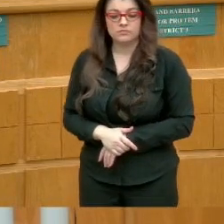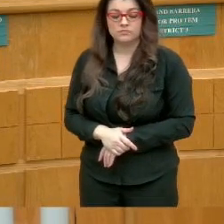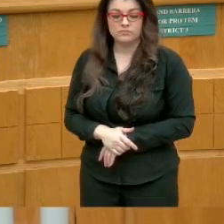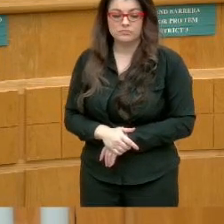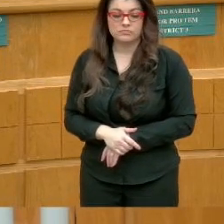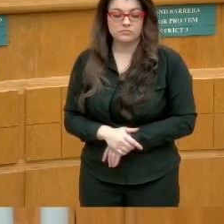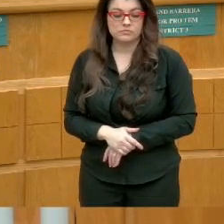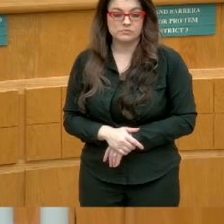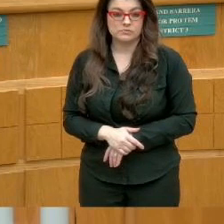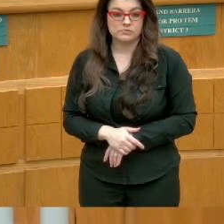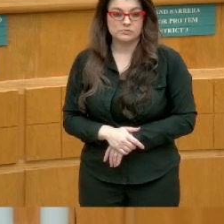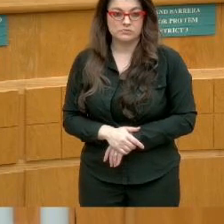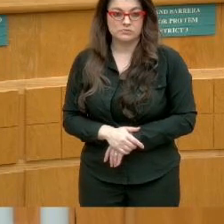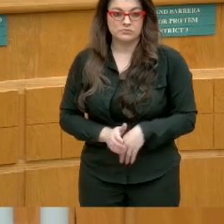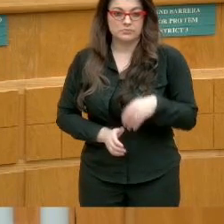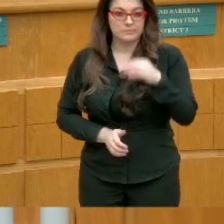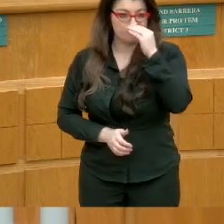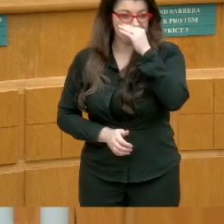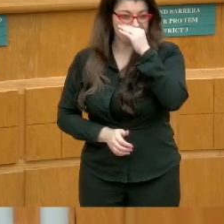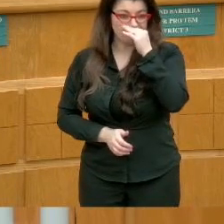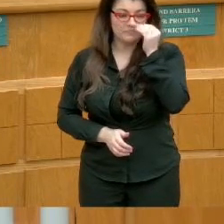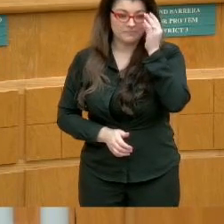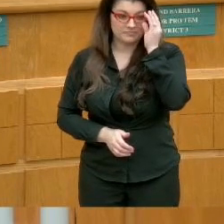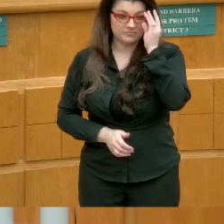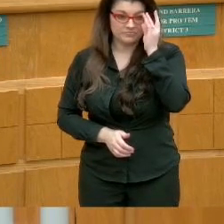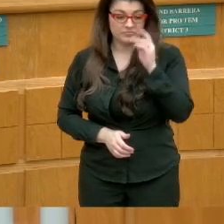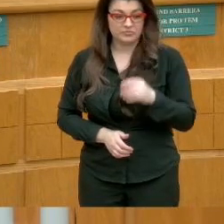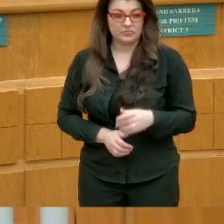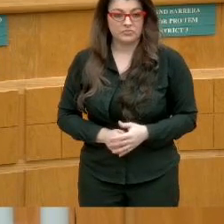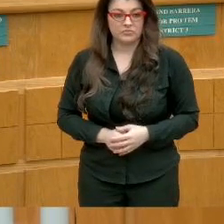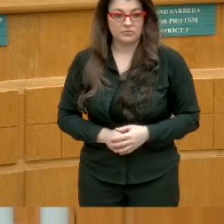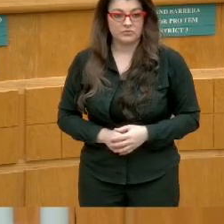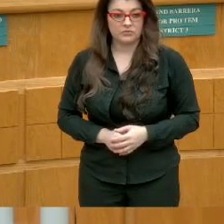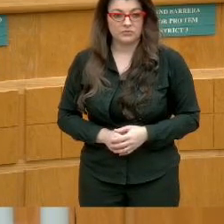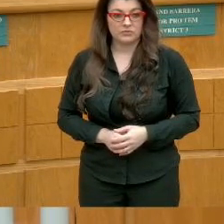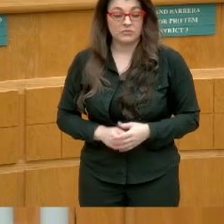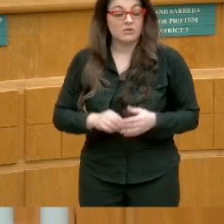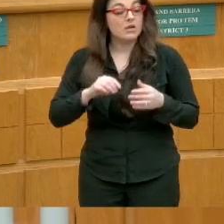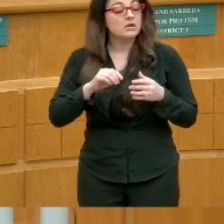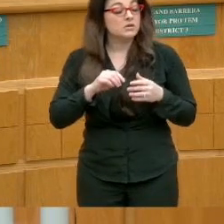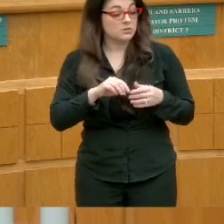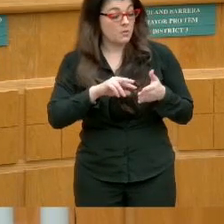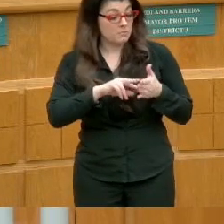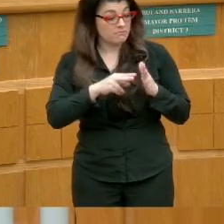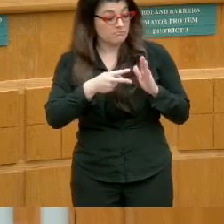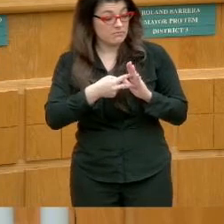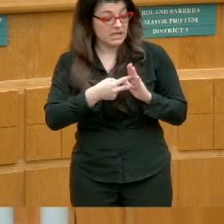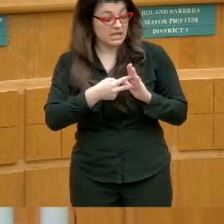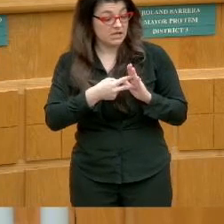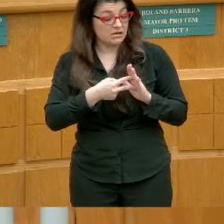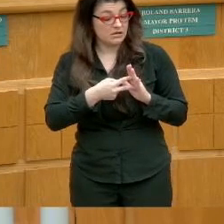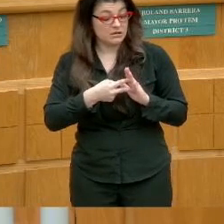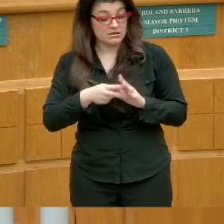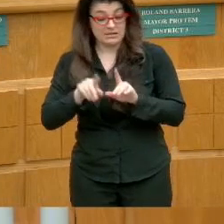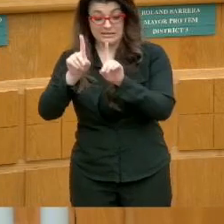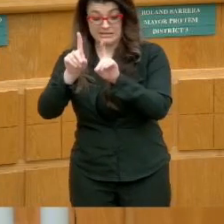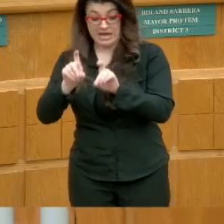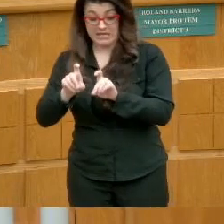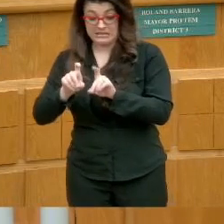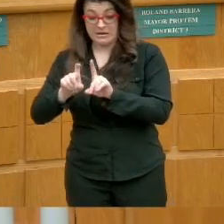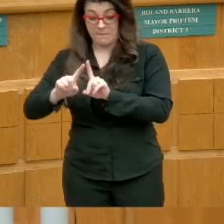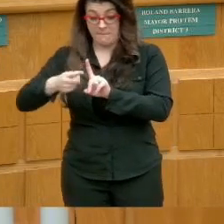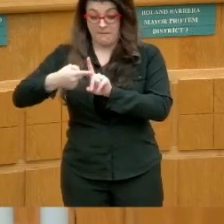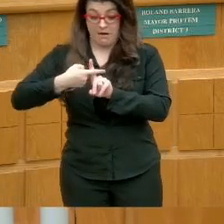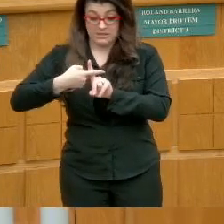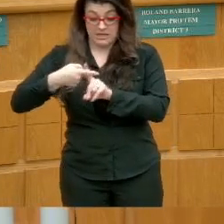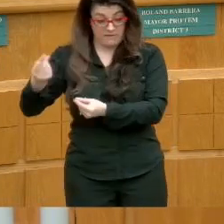Okay. So you were notified the same day as the test results came back, correct? So both were well, full? yes. Okay. As soon as the test results